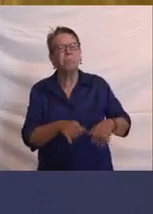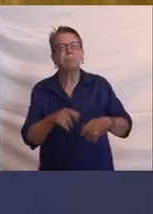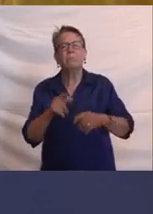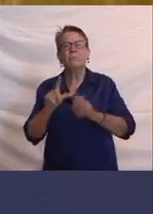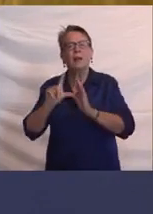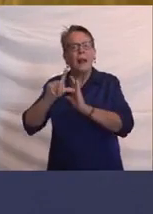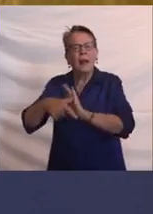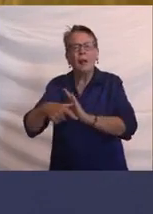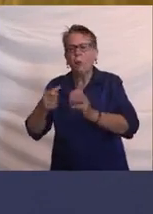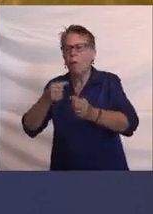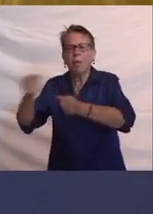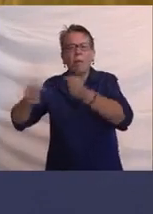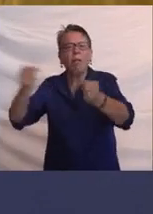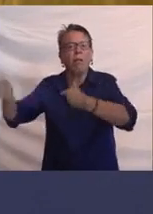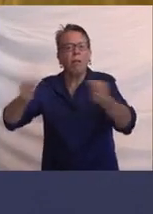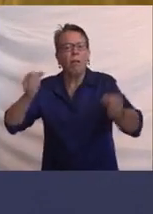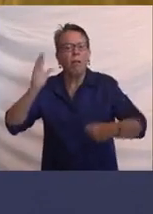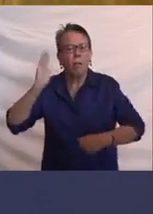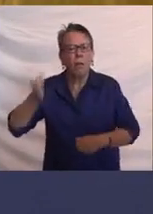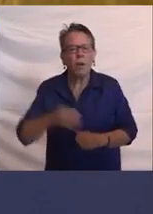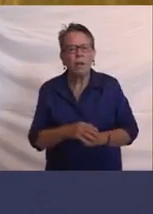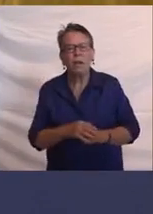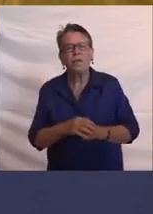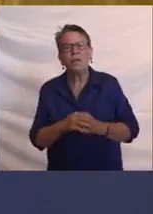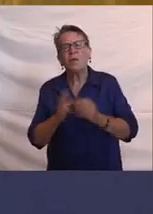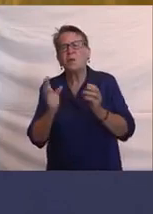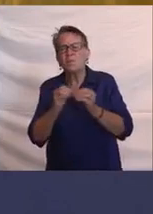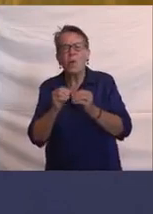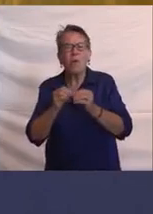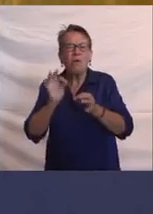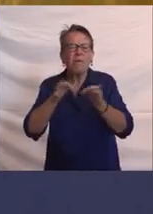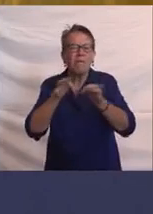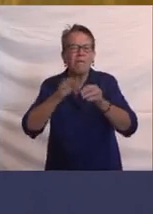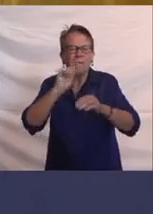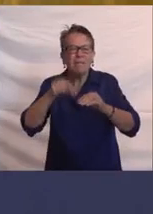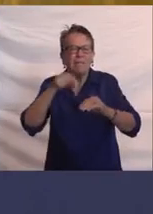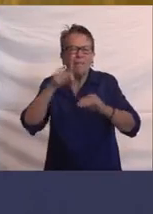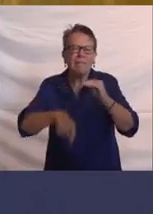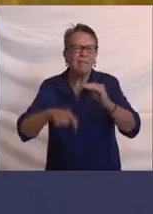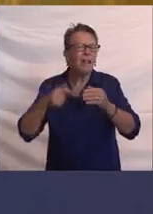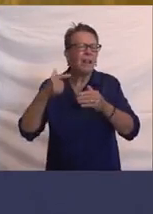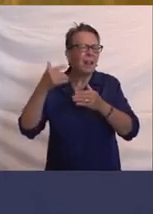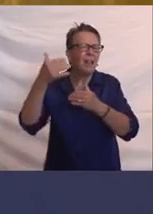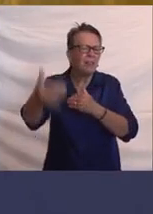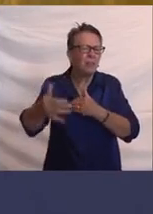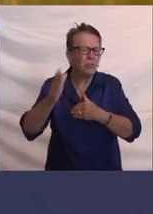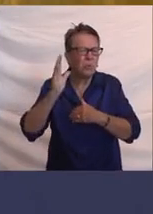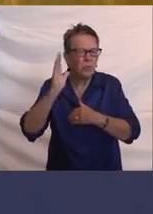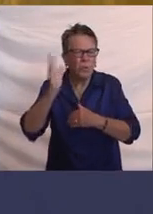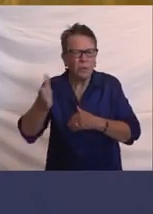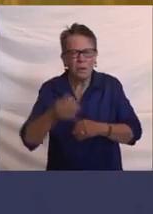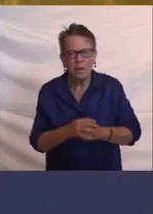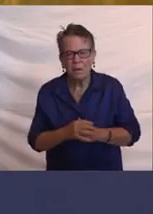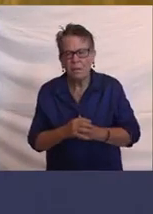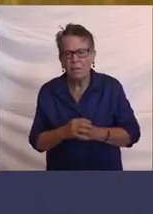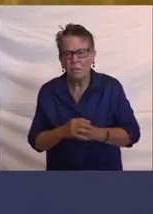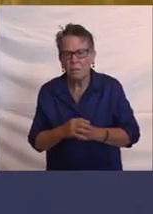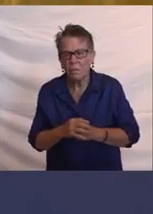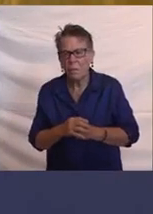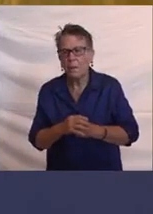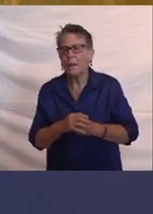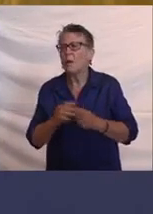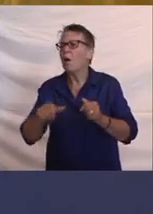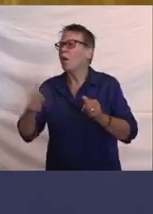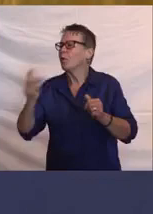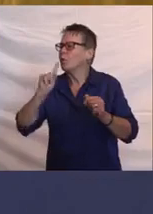the next couple of weeks makes sense. Dan, if you can help me remember that. Thank you. Daniel, good afternoon. Good afternoon, Governor. So last